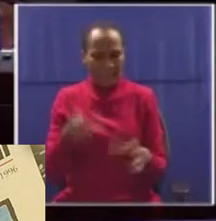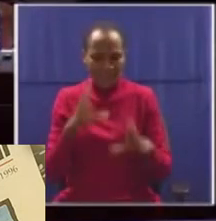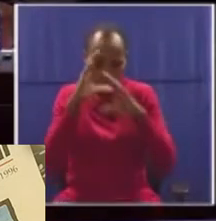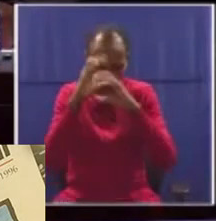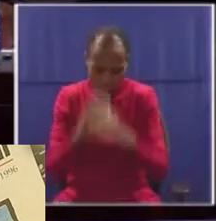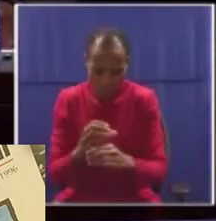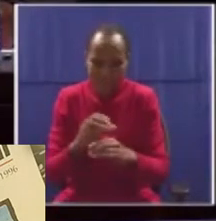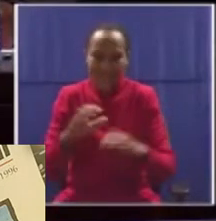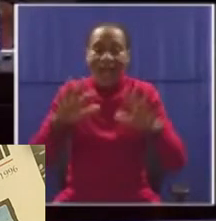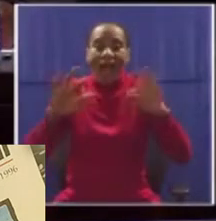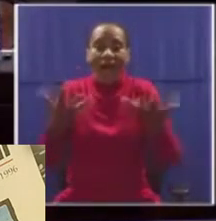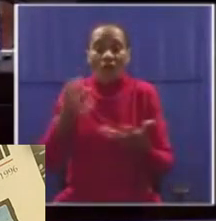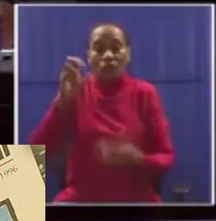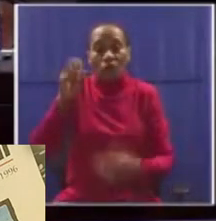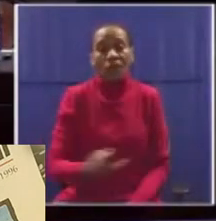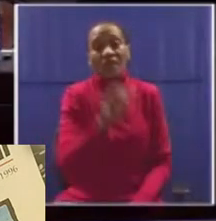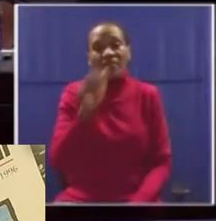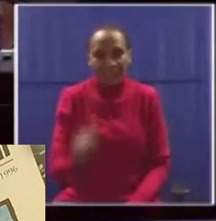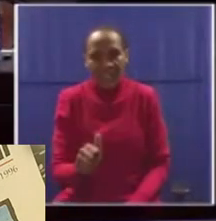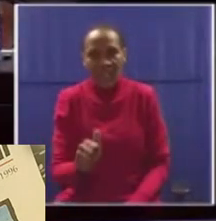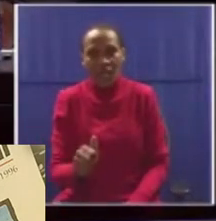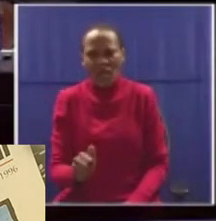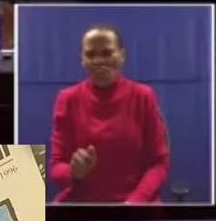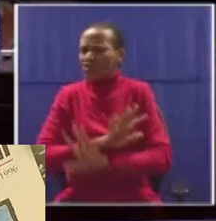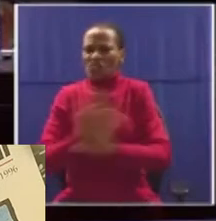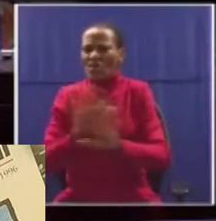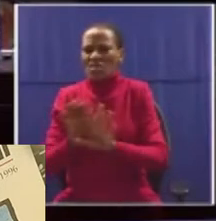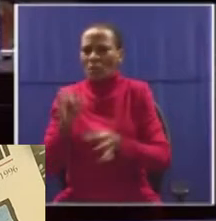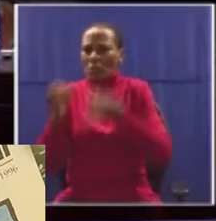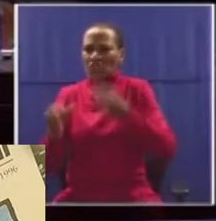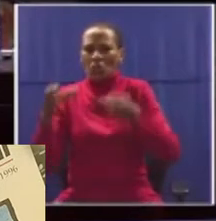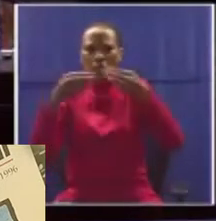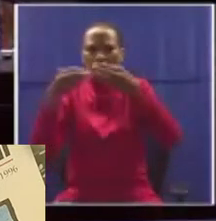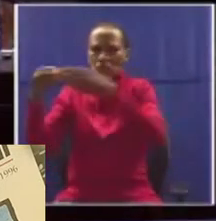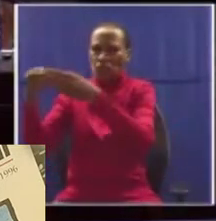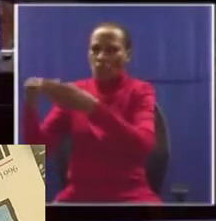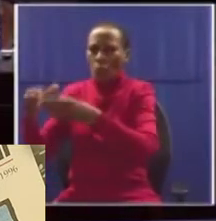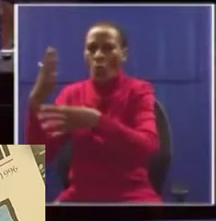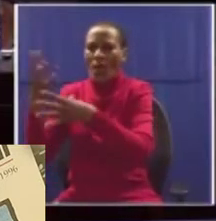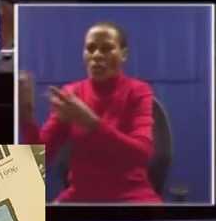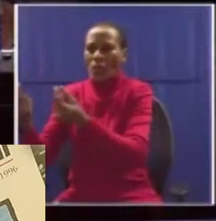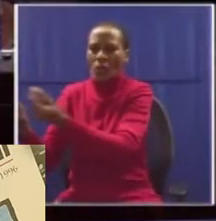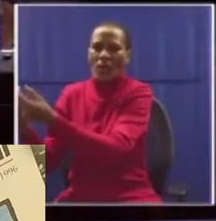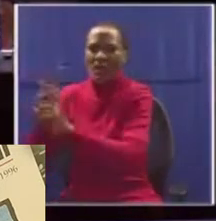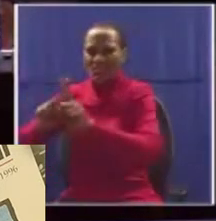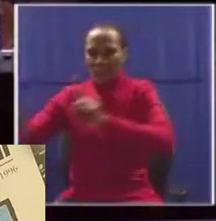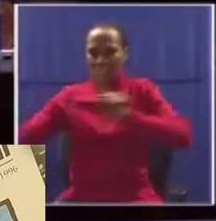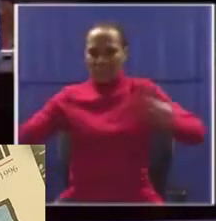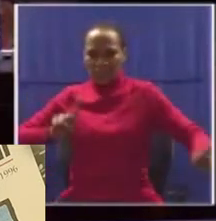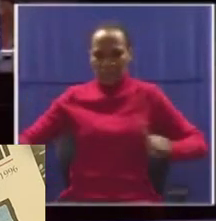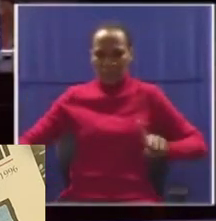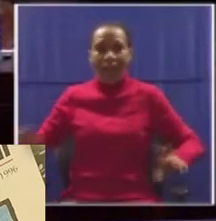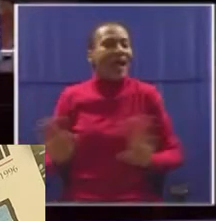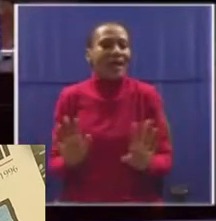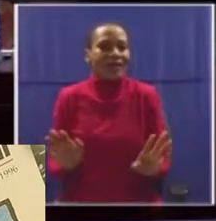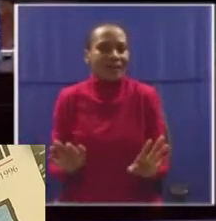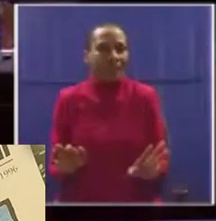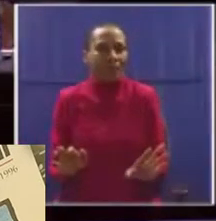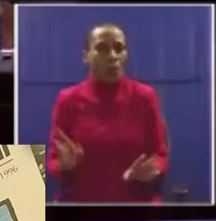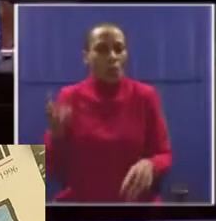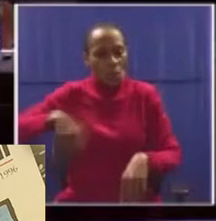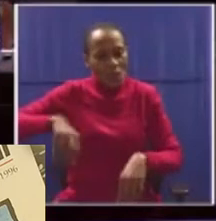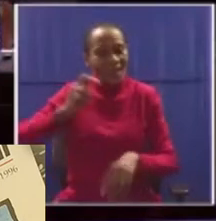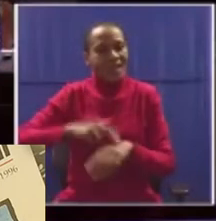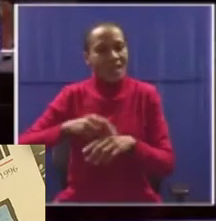on how do we as a nation not as political parties contribute to taking